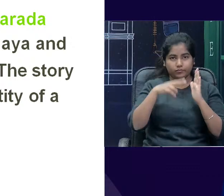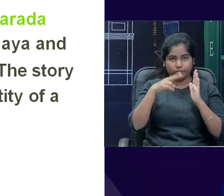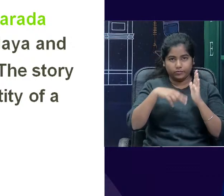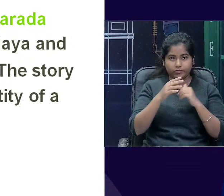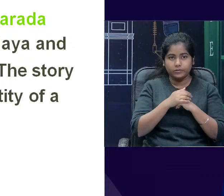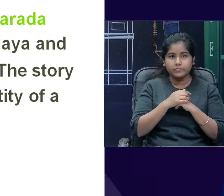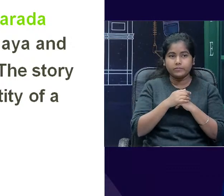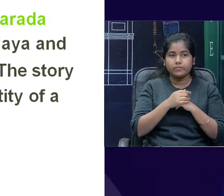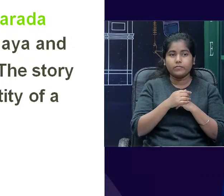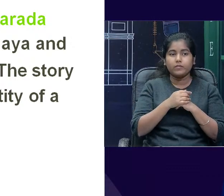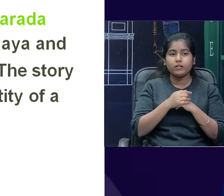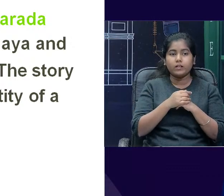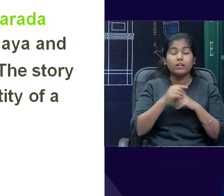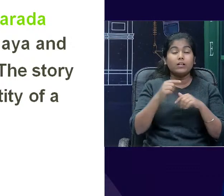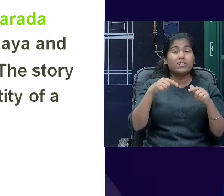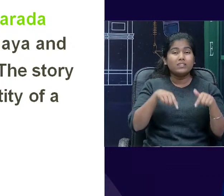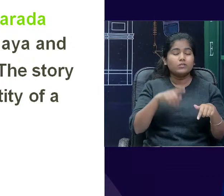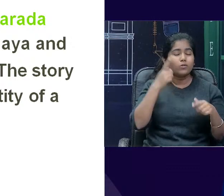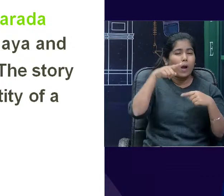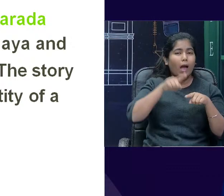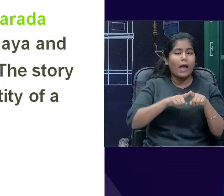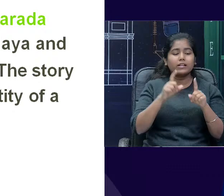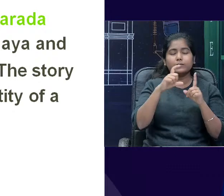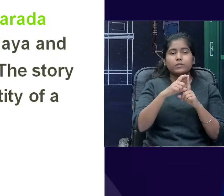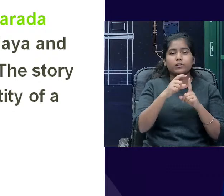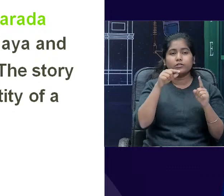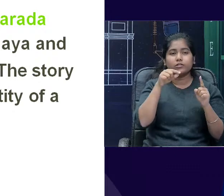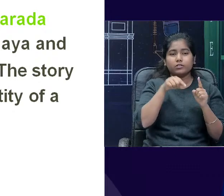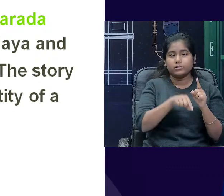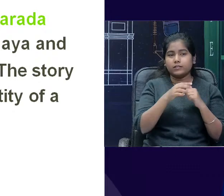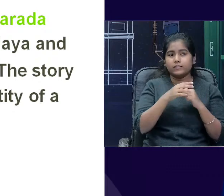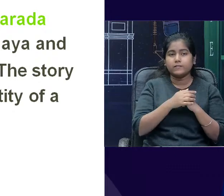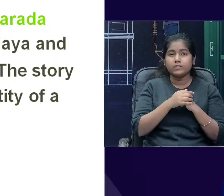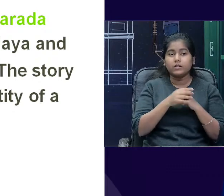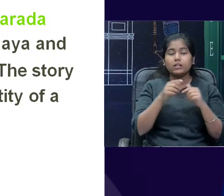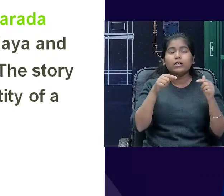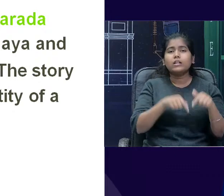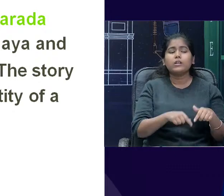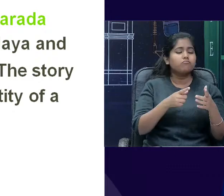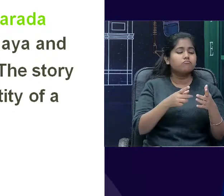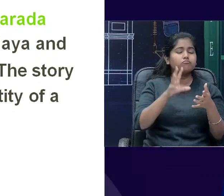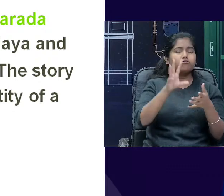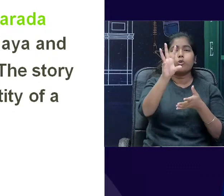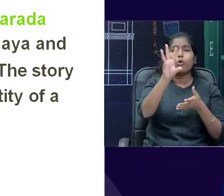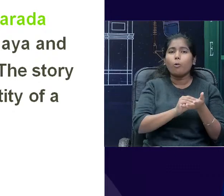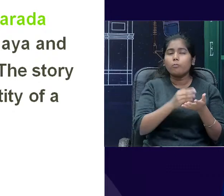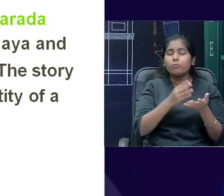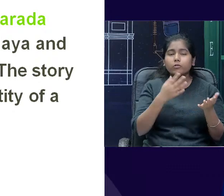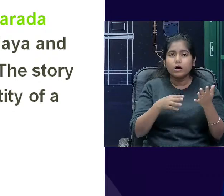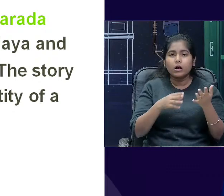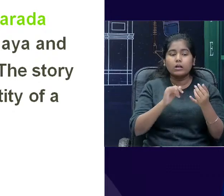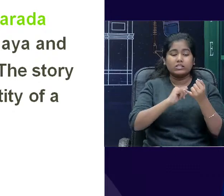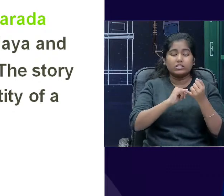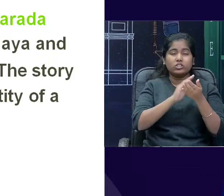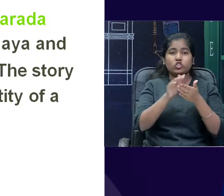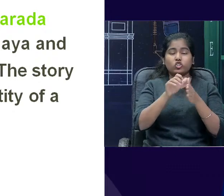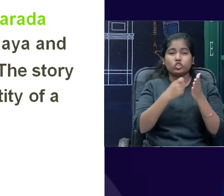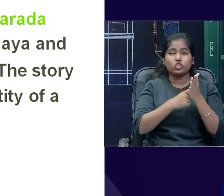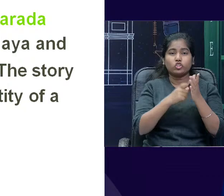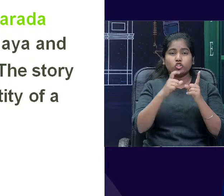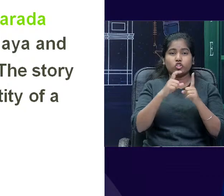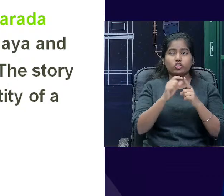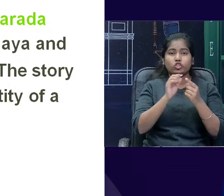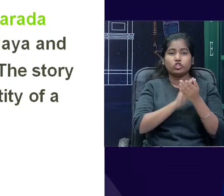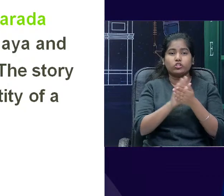Expert Detectives is an extract taken from Sharda Dwivedi's children's novel The Broken Flute.